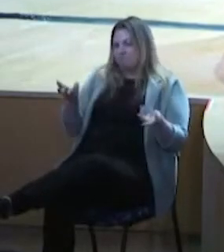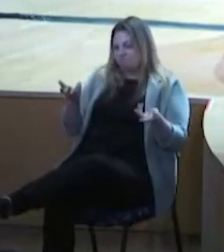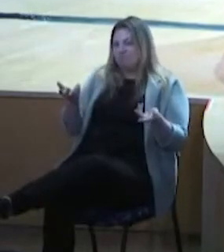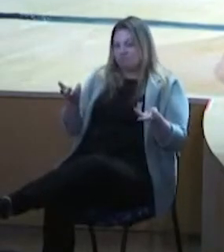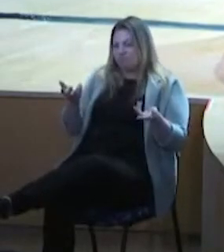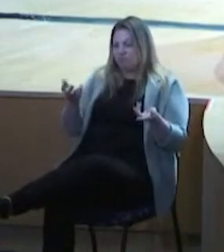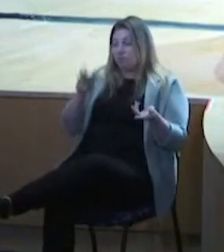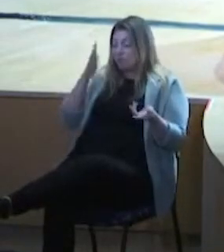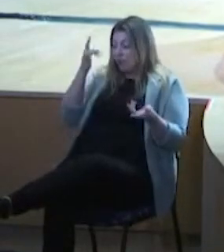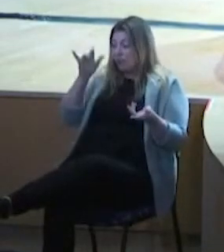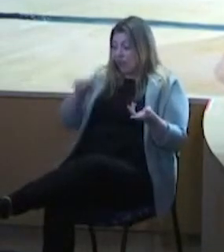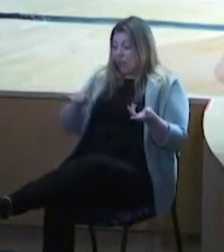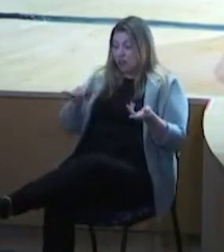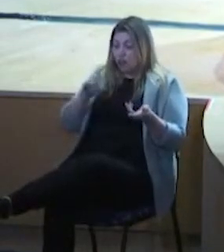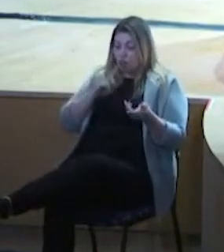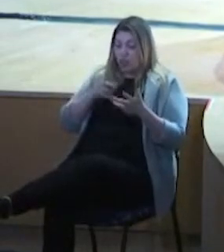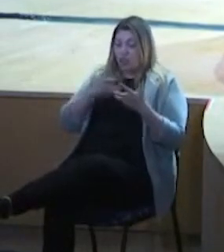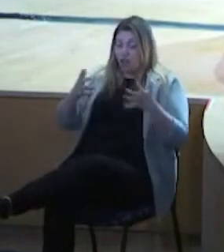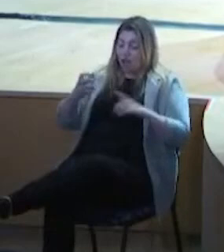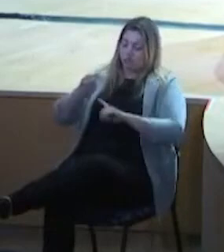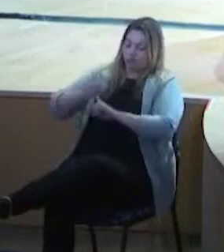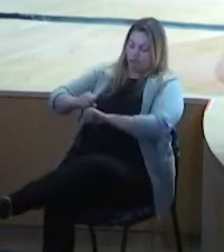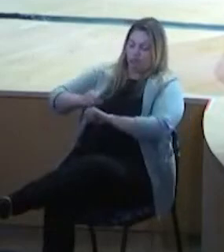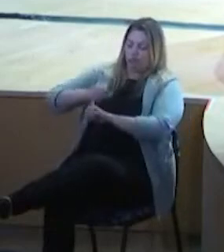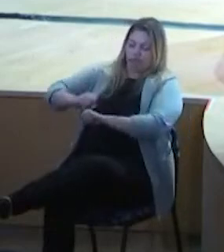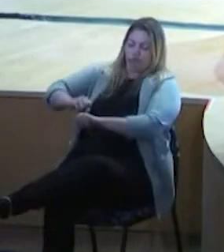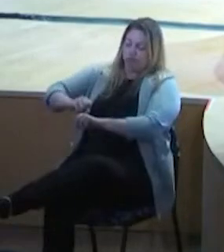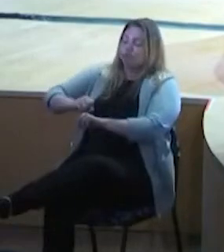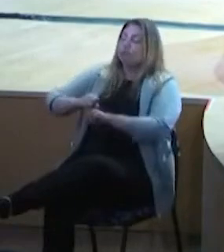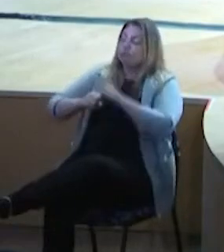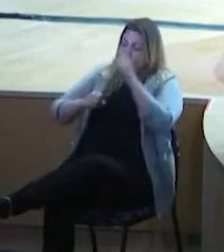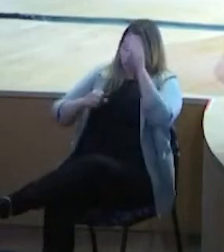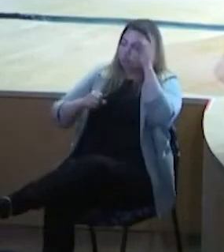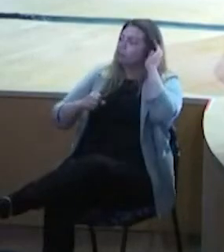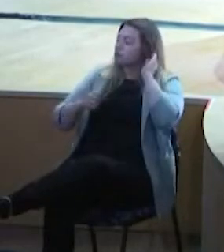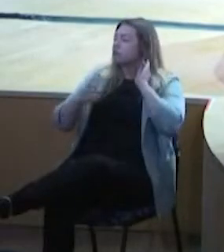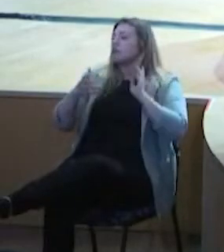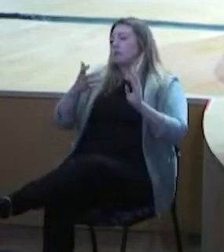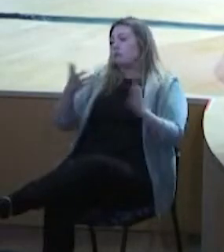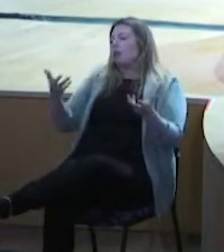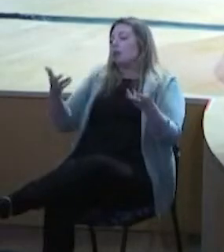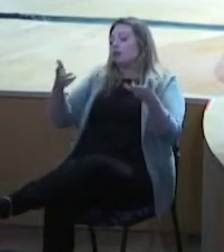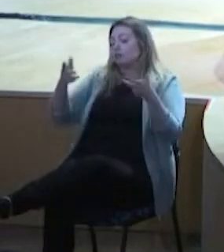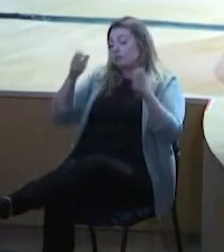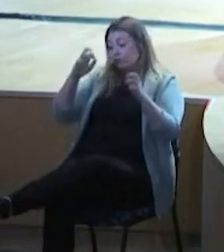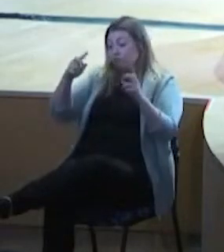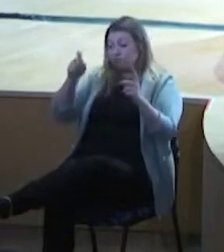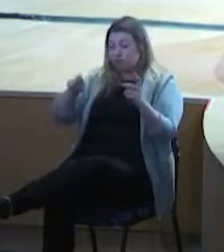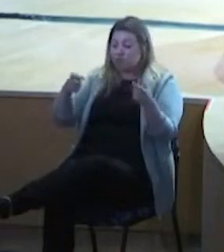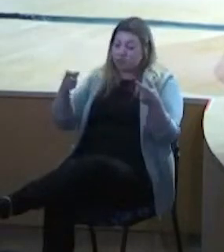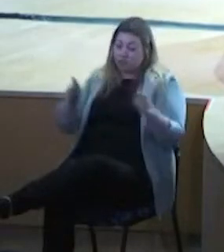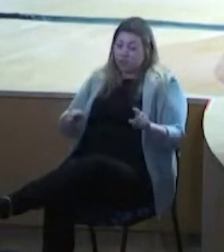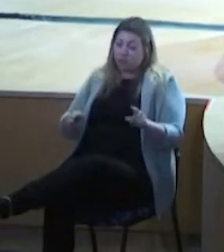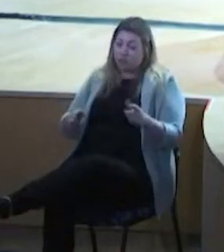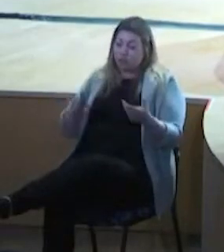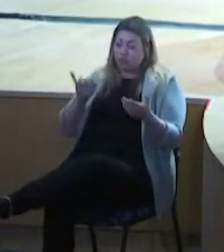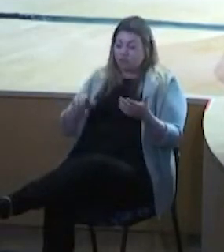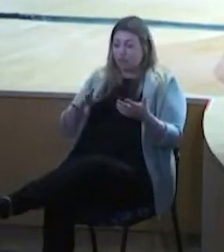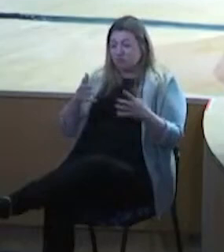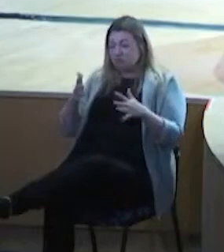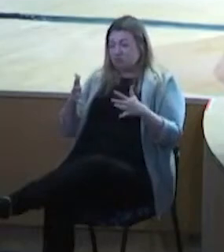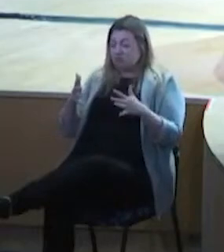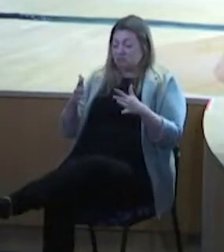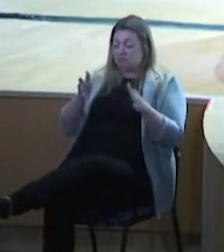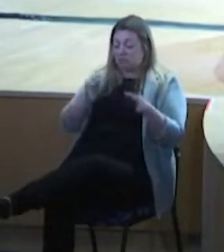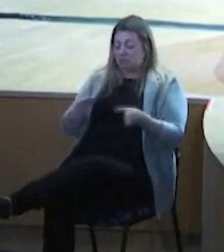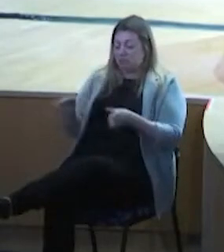for that reason, there's been a lot of pushback and a lot of education that needs to happen. So that's kind of the game plan where we're at